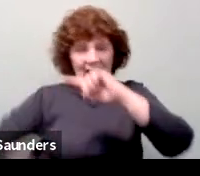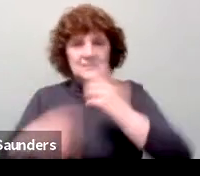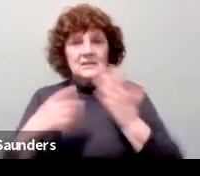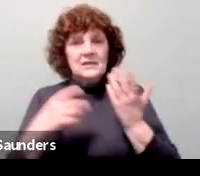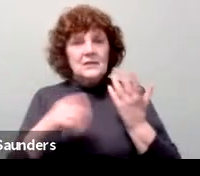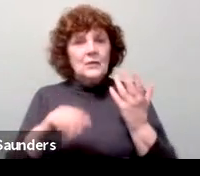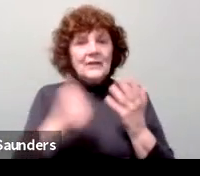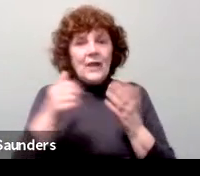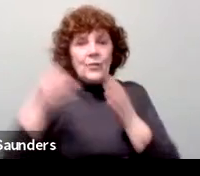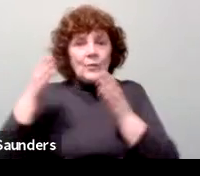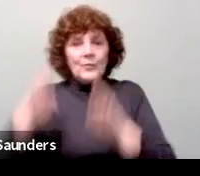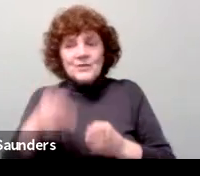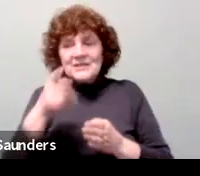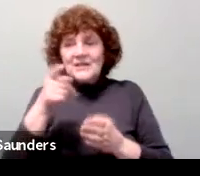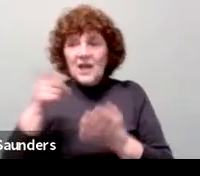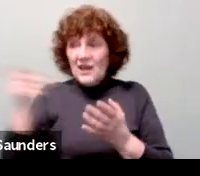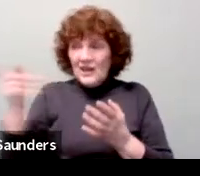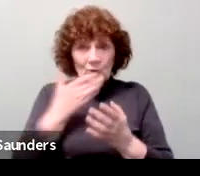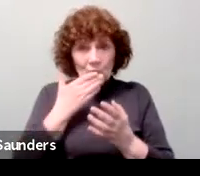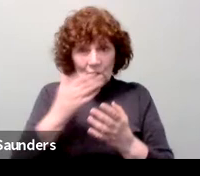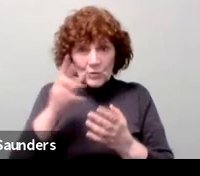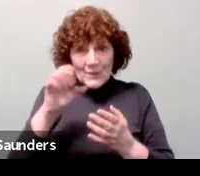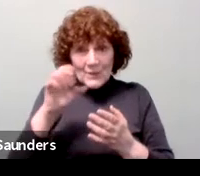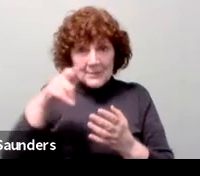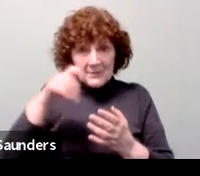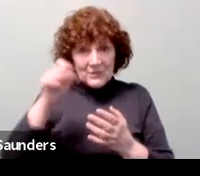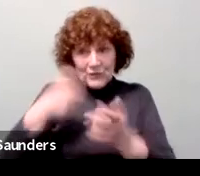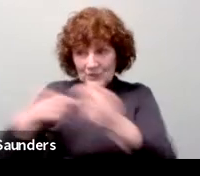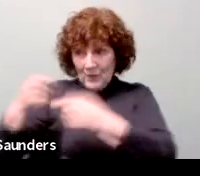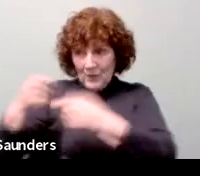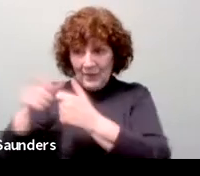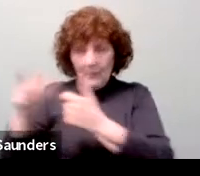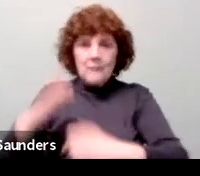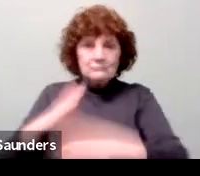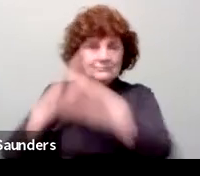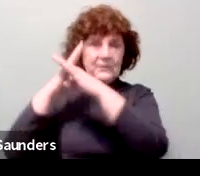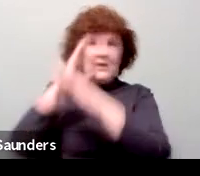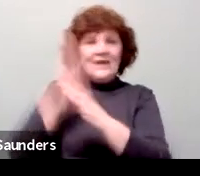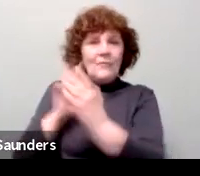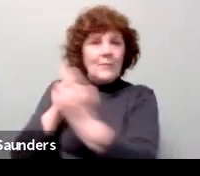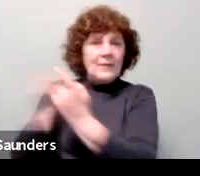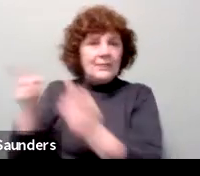swap recipes with. If I leave you home with one idea at the end of this talk,